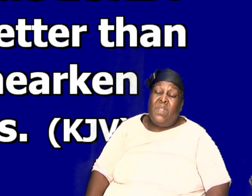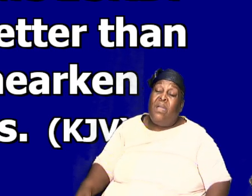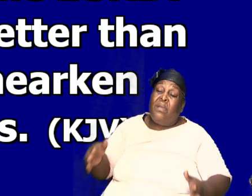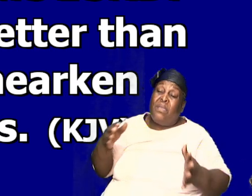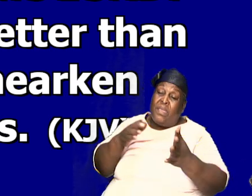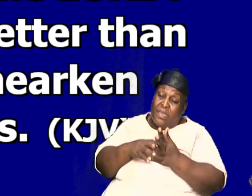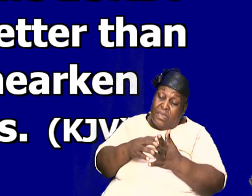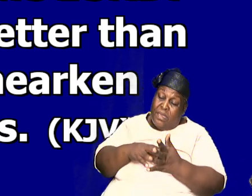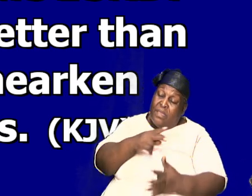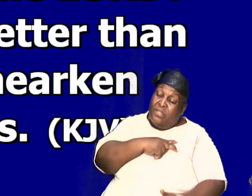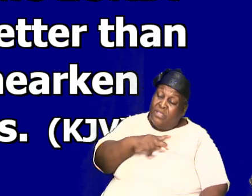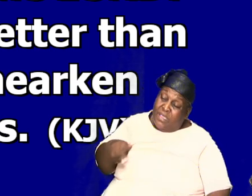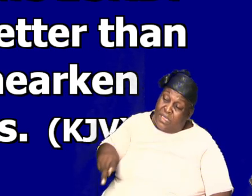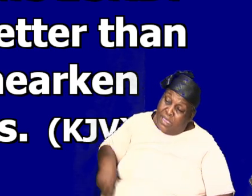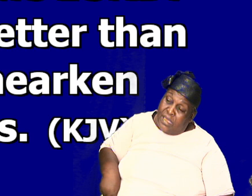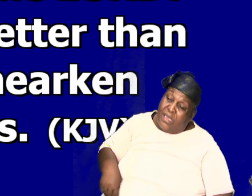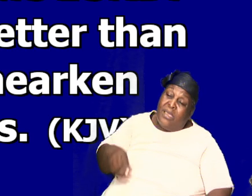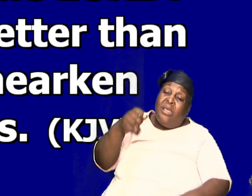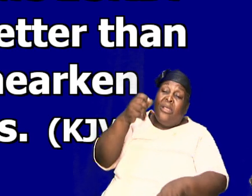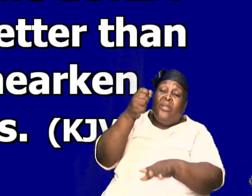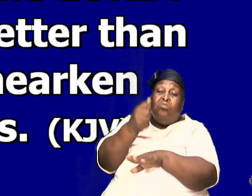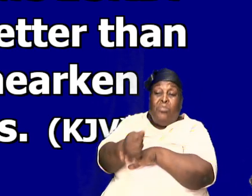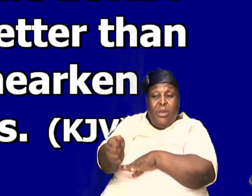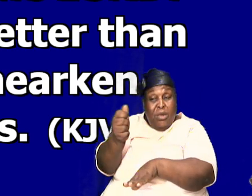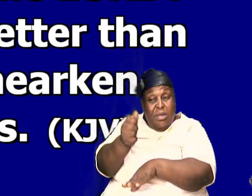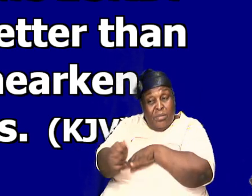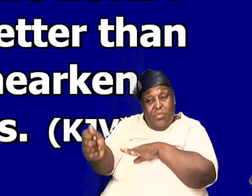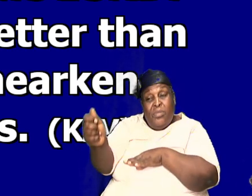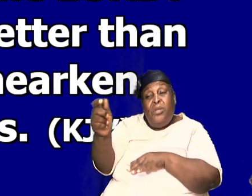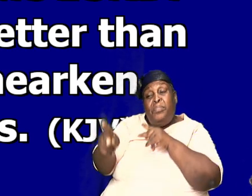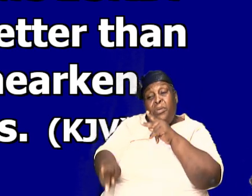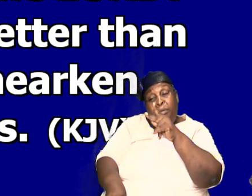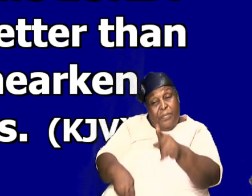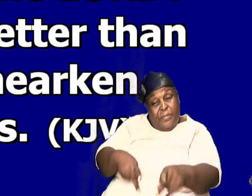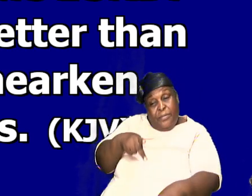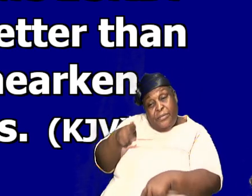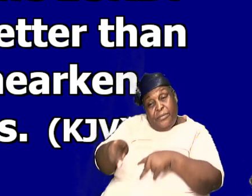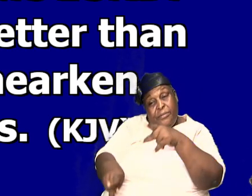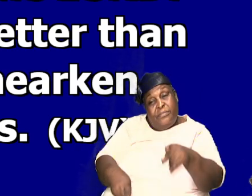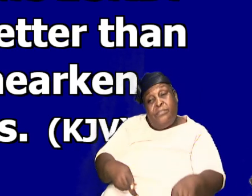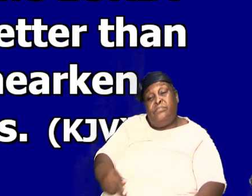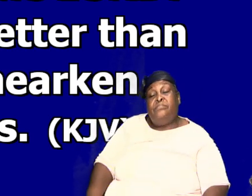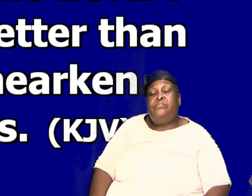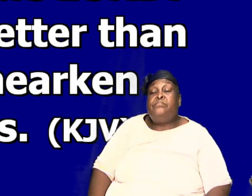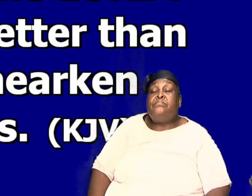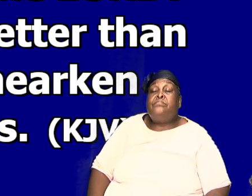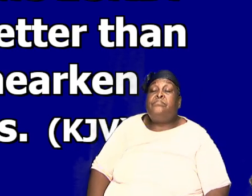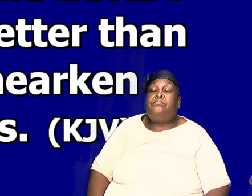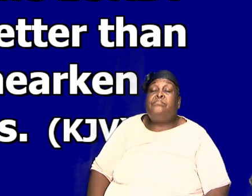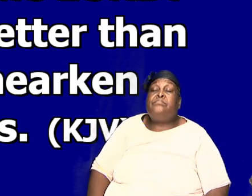again the king blamed the people. Remember what I said in scripture a couple of minutes ago, that he blamed the